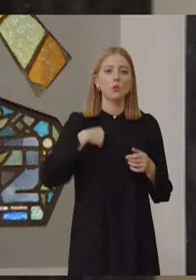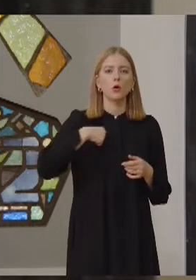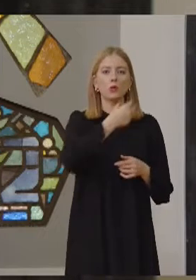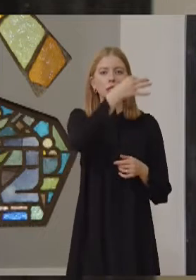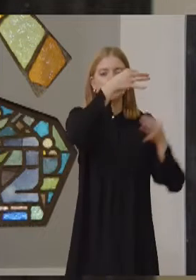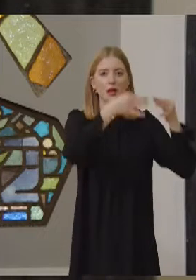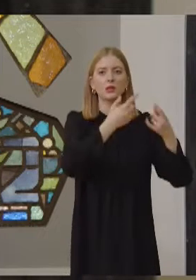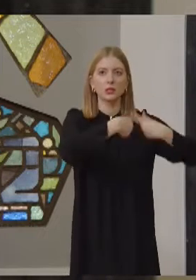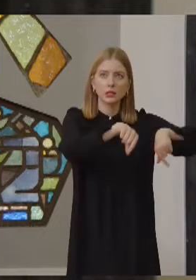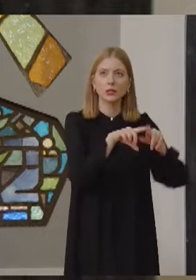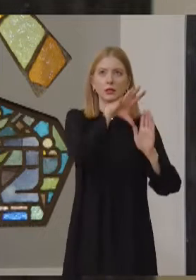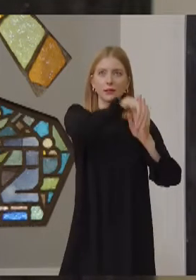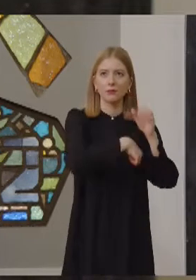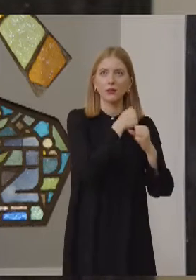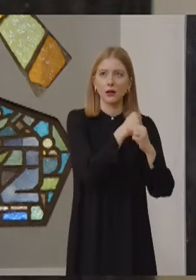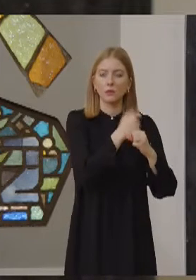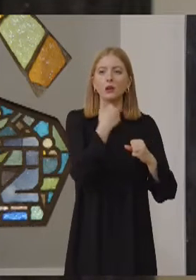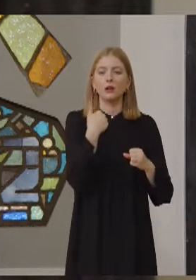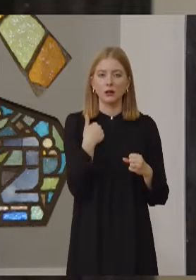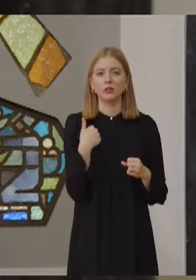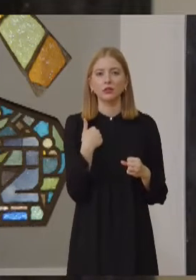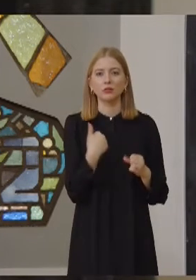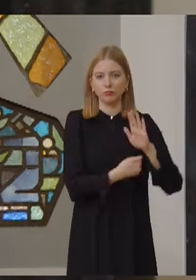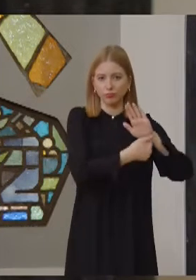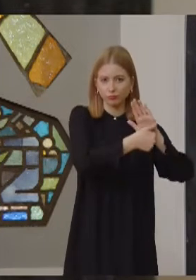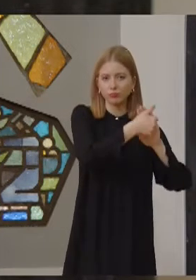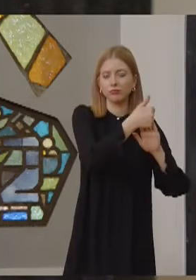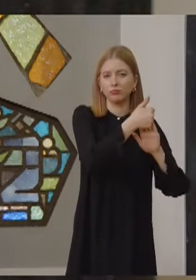question related to human rights than the organizations themselves.